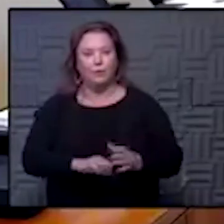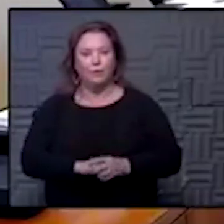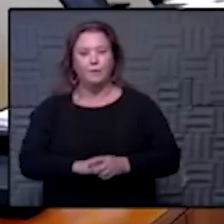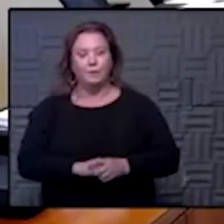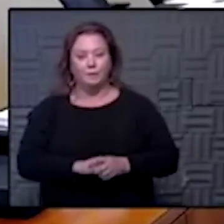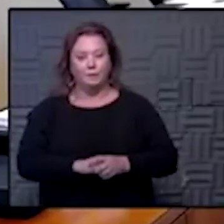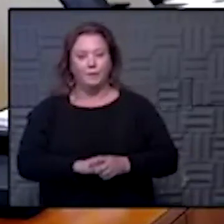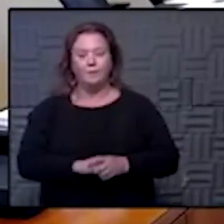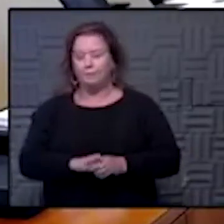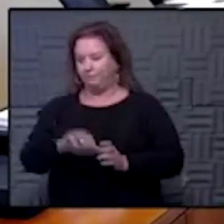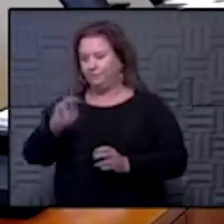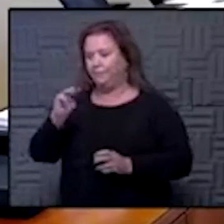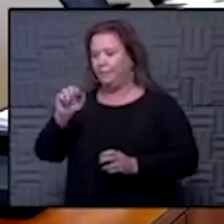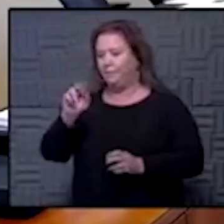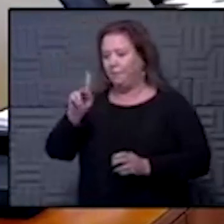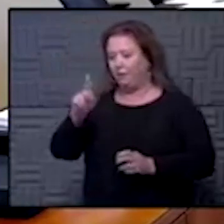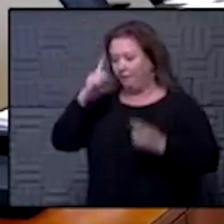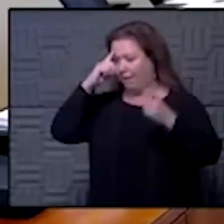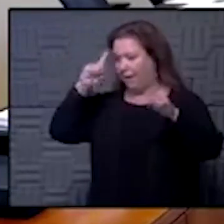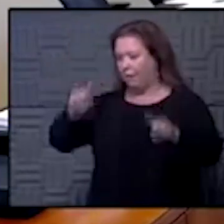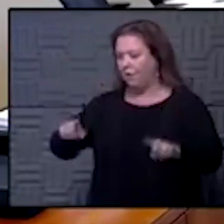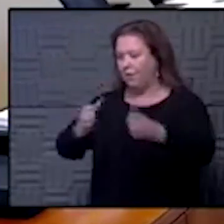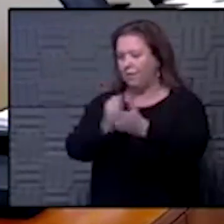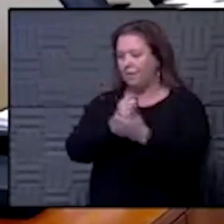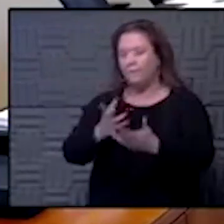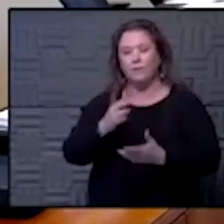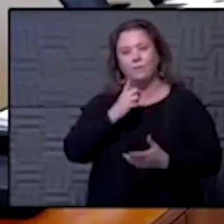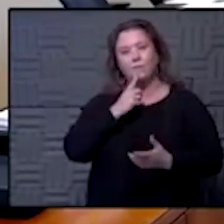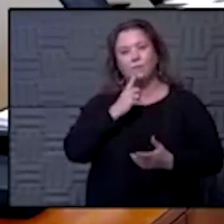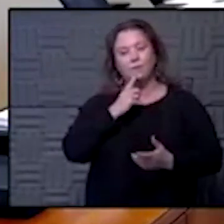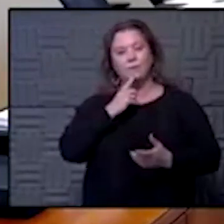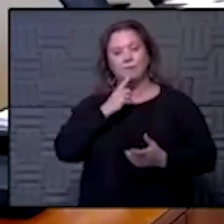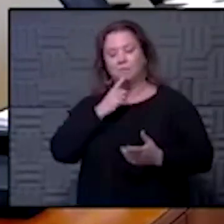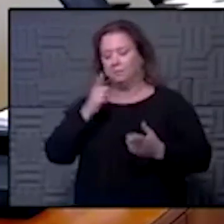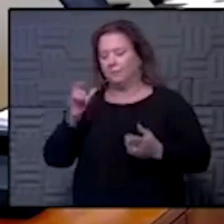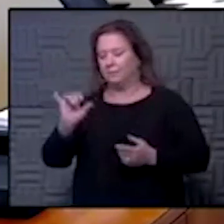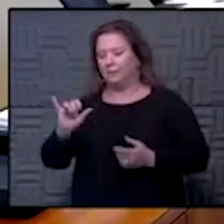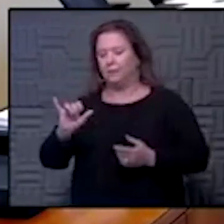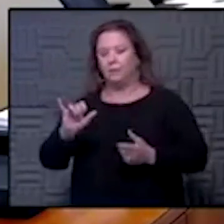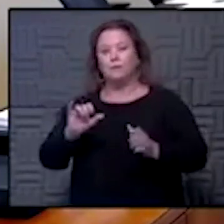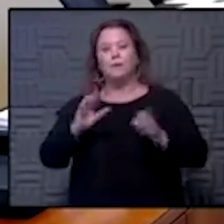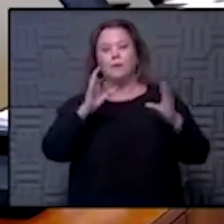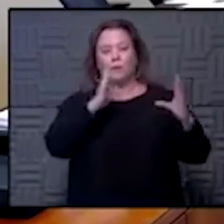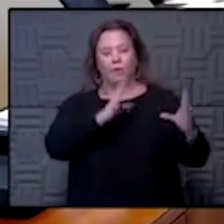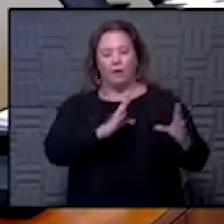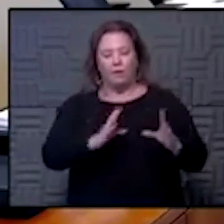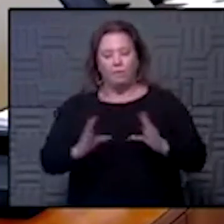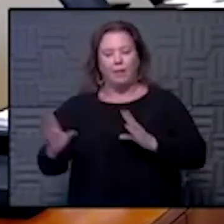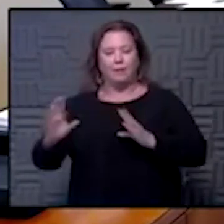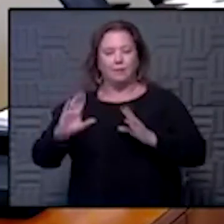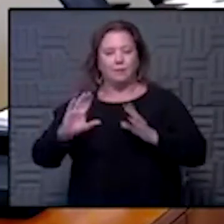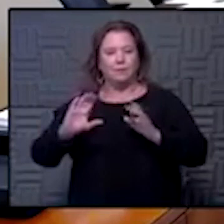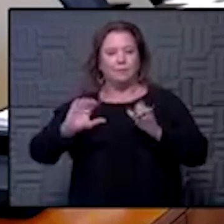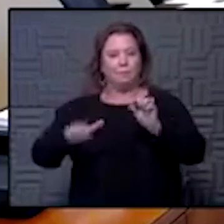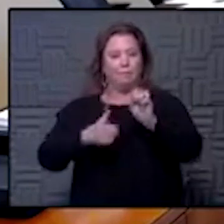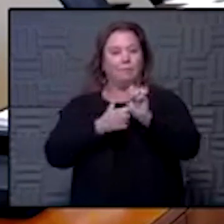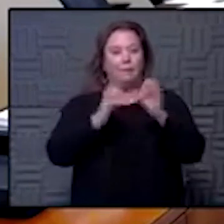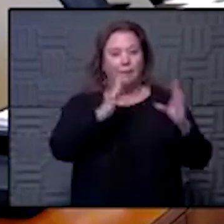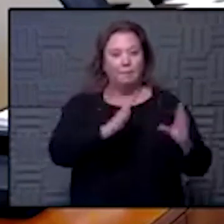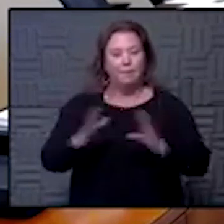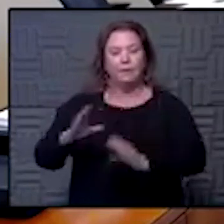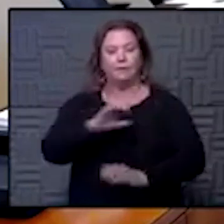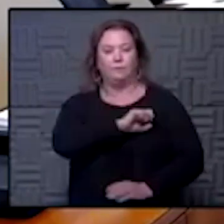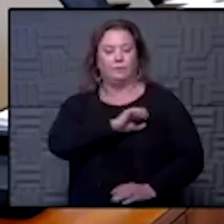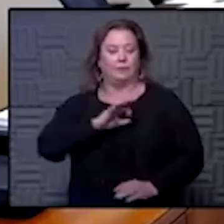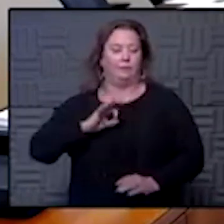You said it very well. I mean, I agree with everything that you said. Just like you, we have contingency plans for staffing, but